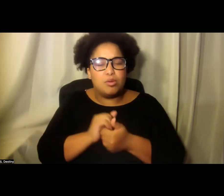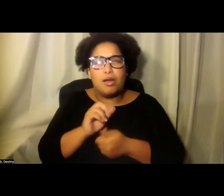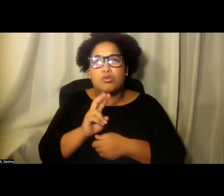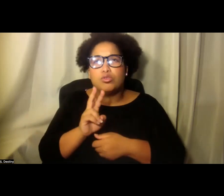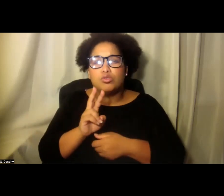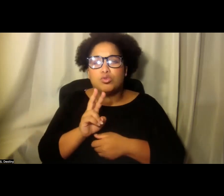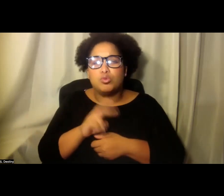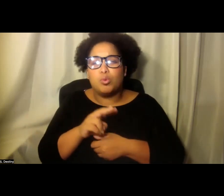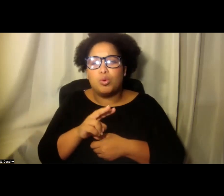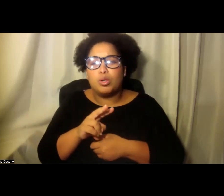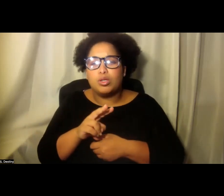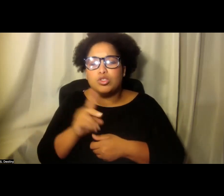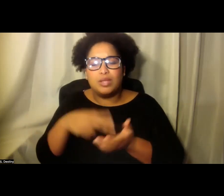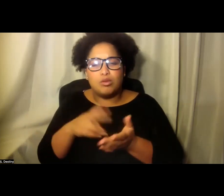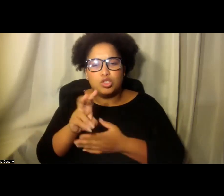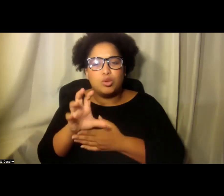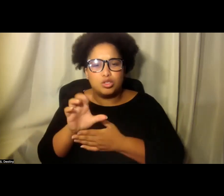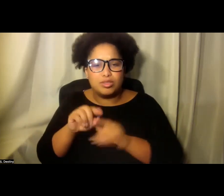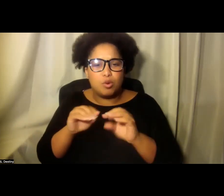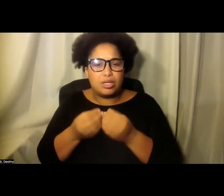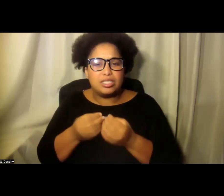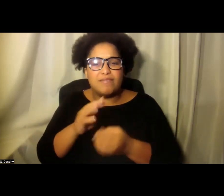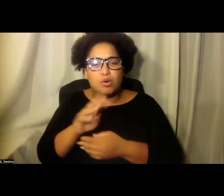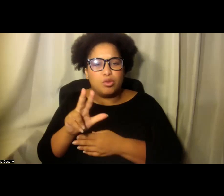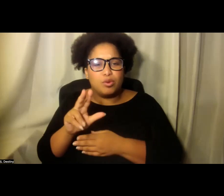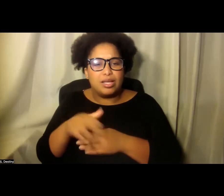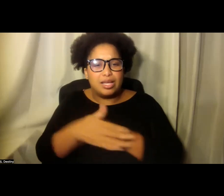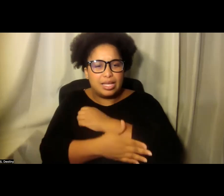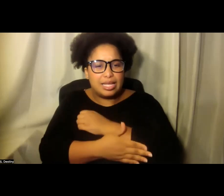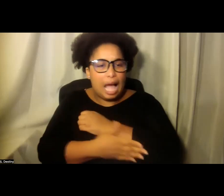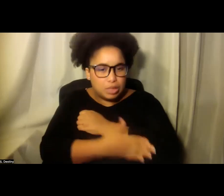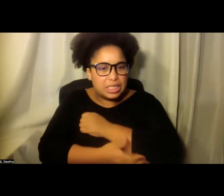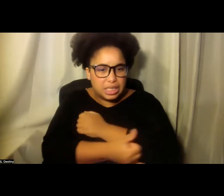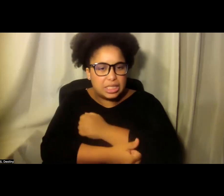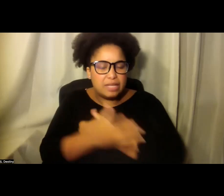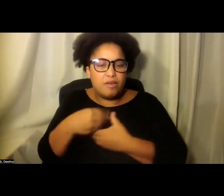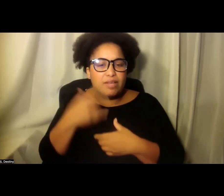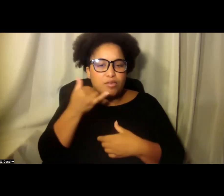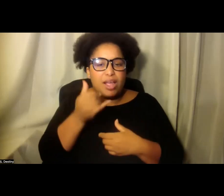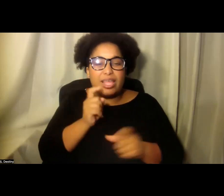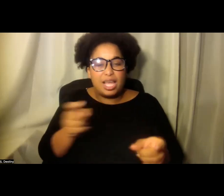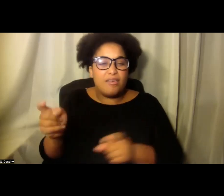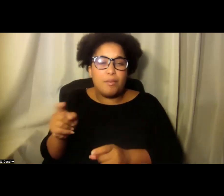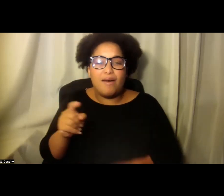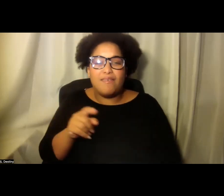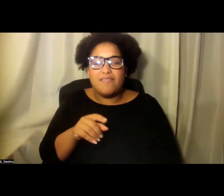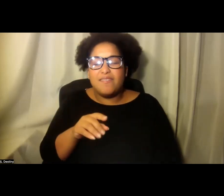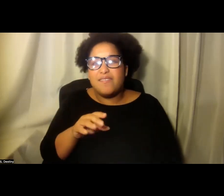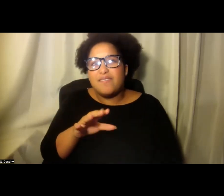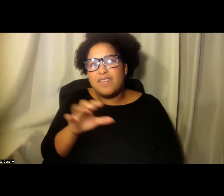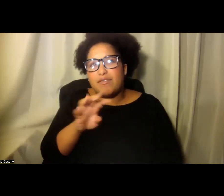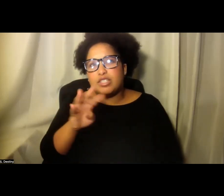2,200 organizations in 43 counties in California, and they distribute about 540 million pounds of